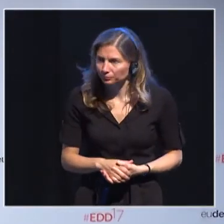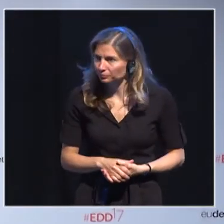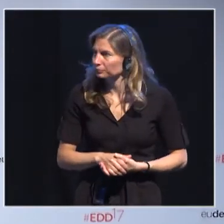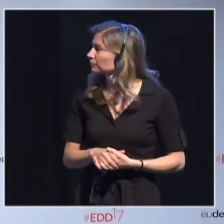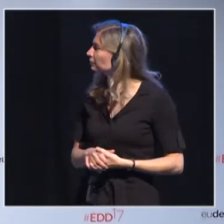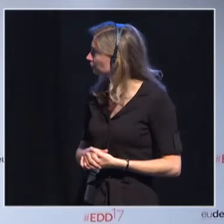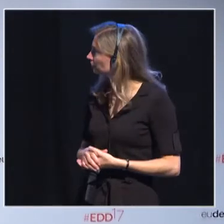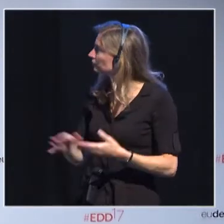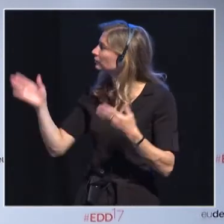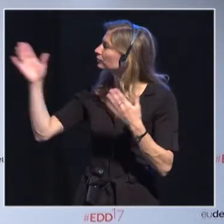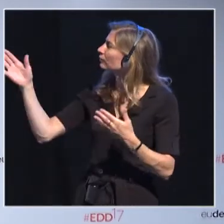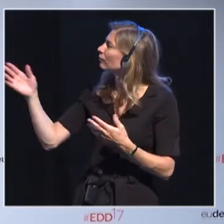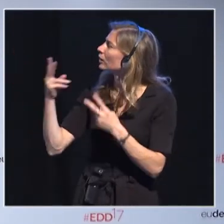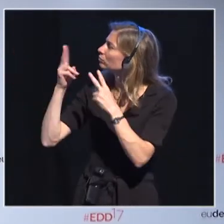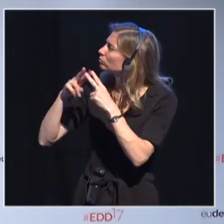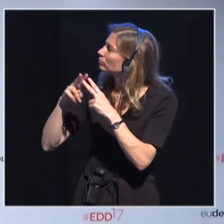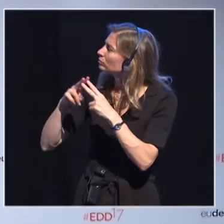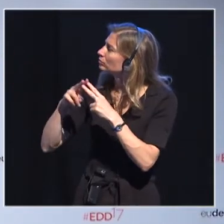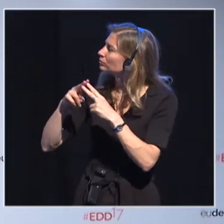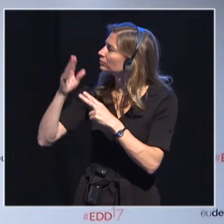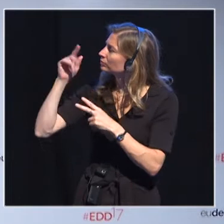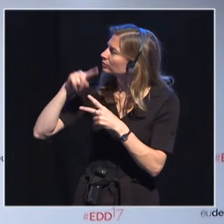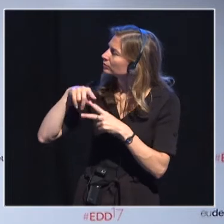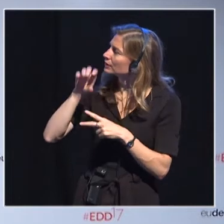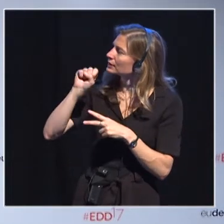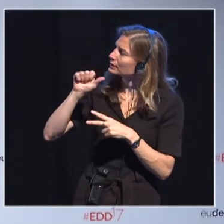Mr. Ansip, and then we'll open up the floor for questions.